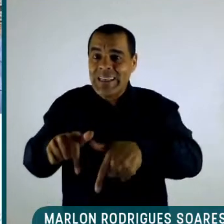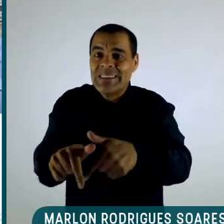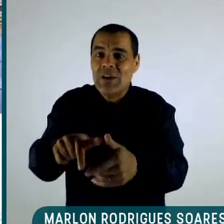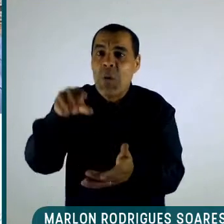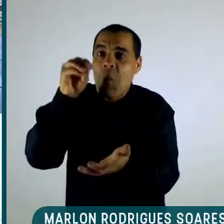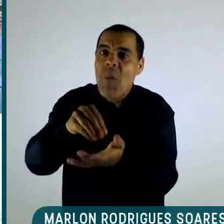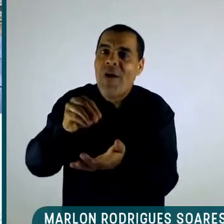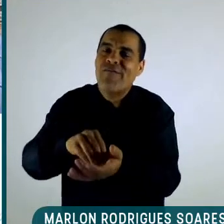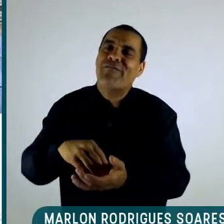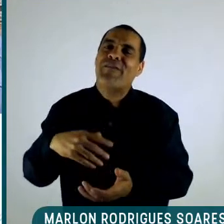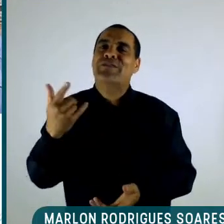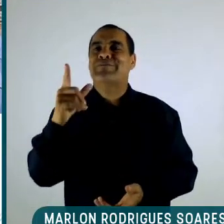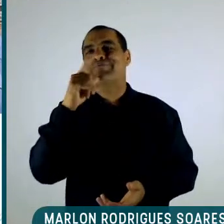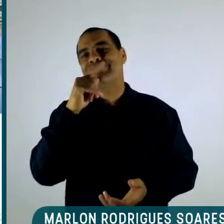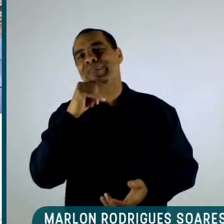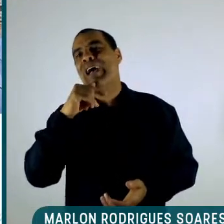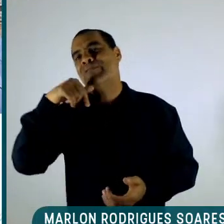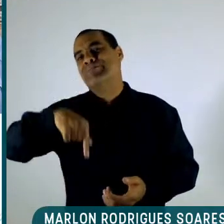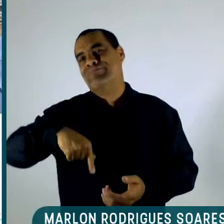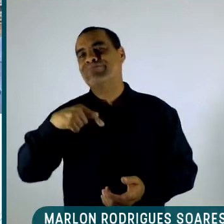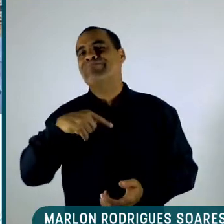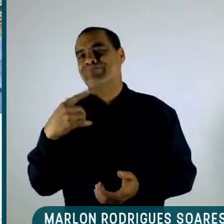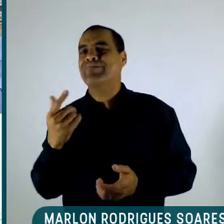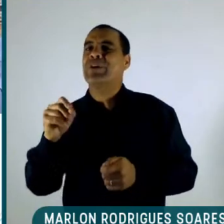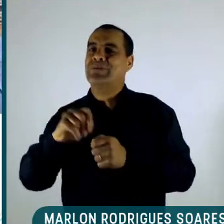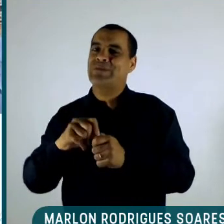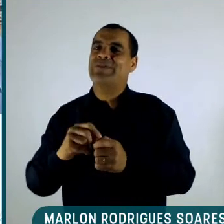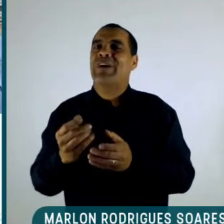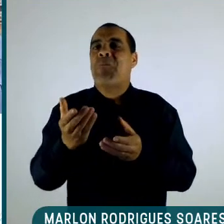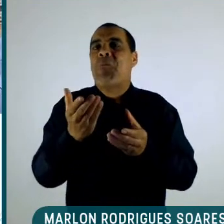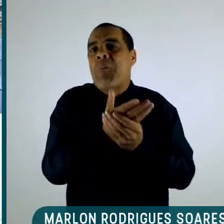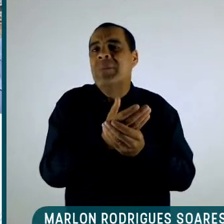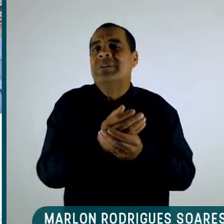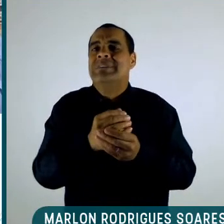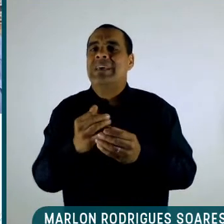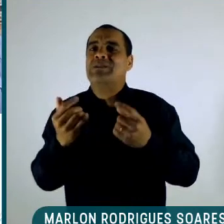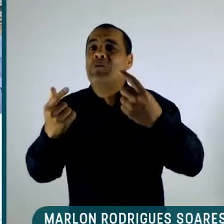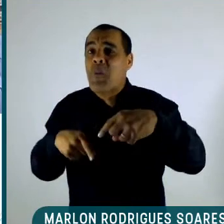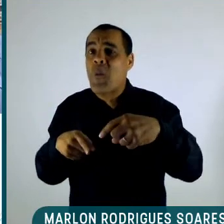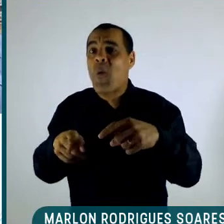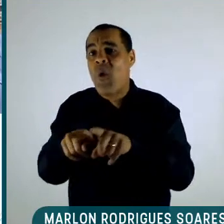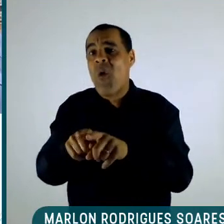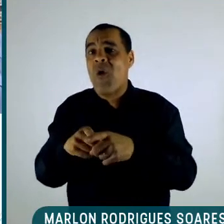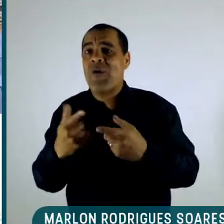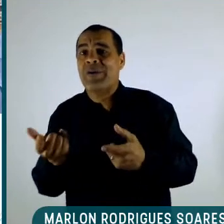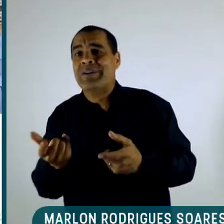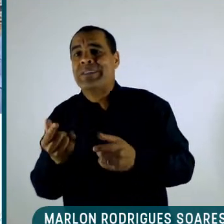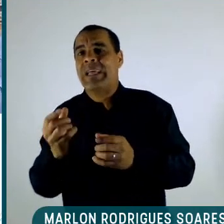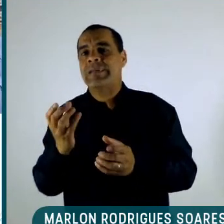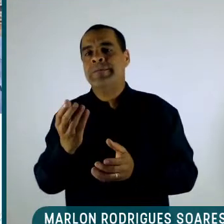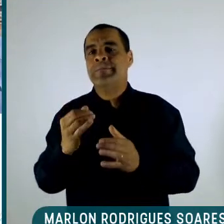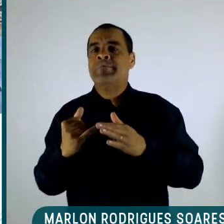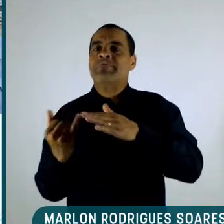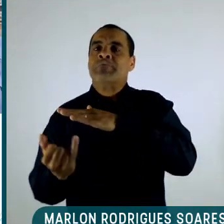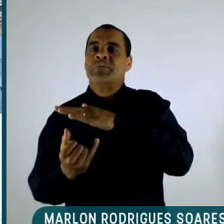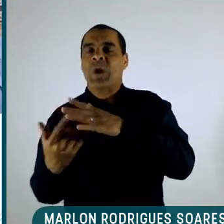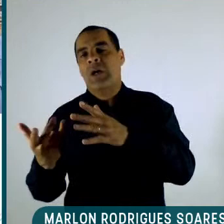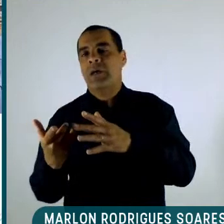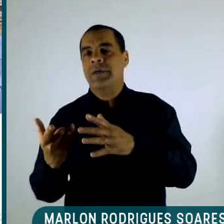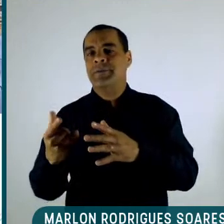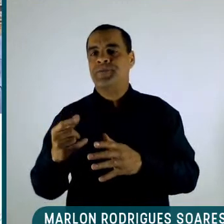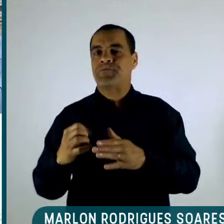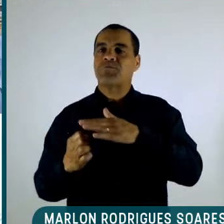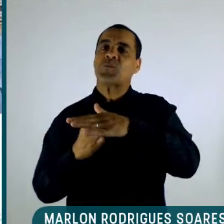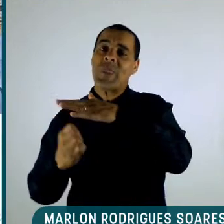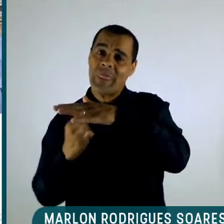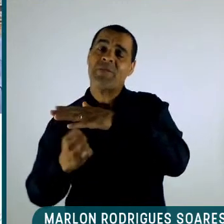see, and also situations such as lack of water. We brought a lawsuit against Sabesp to guarantee water may come to